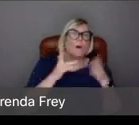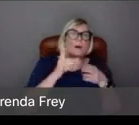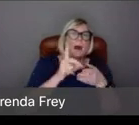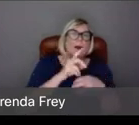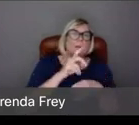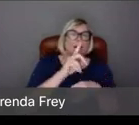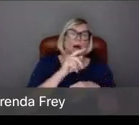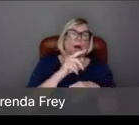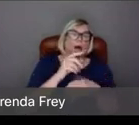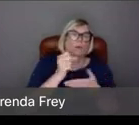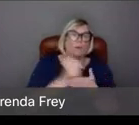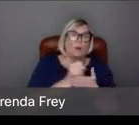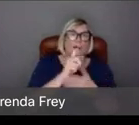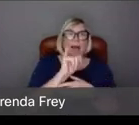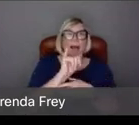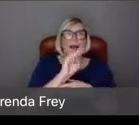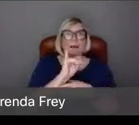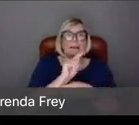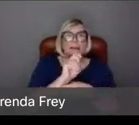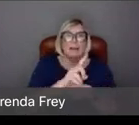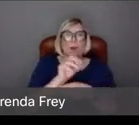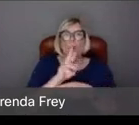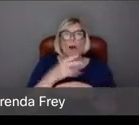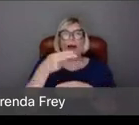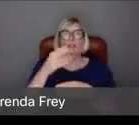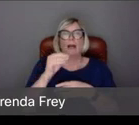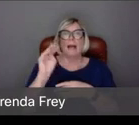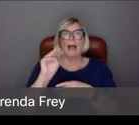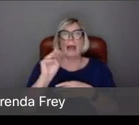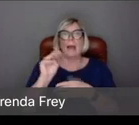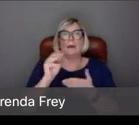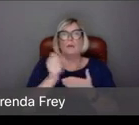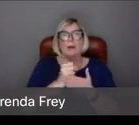the answer. And David, where were you? I mean, why weren't you there to help me?